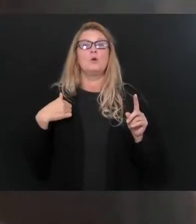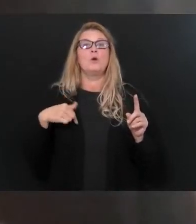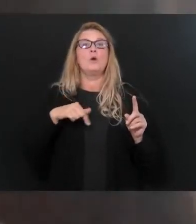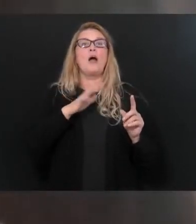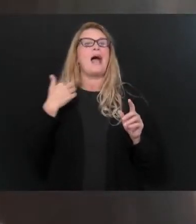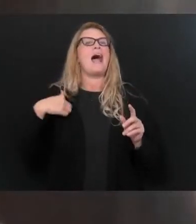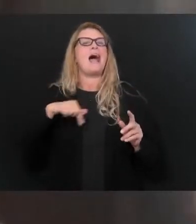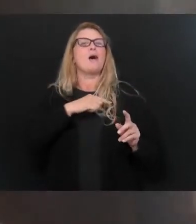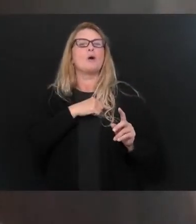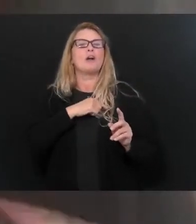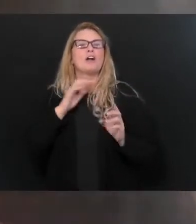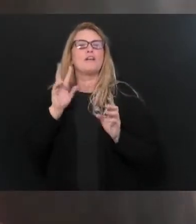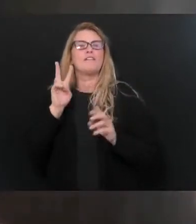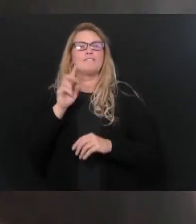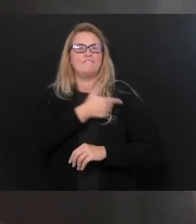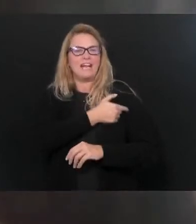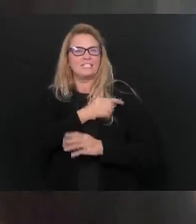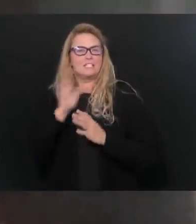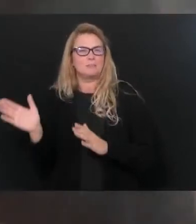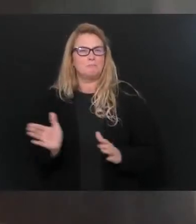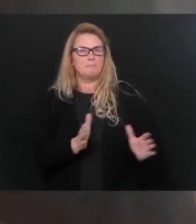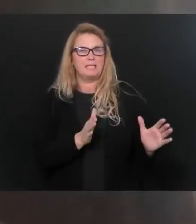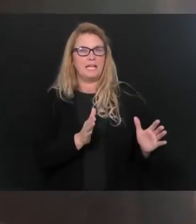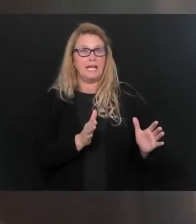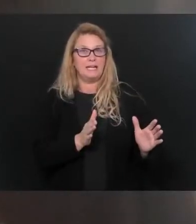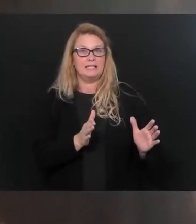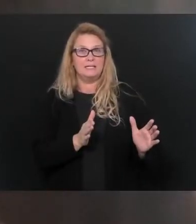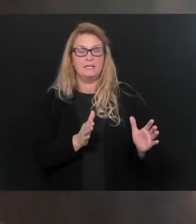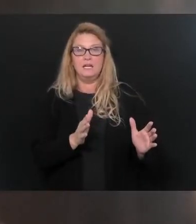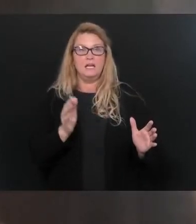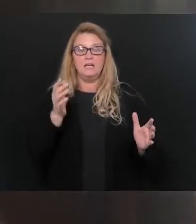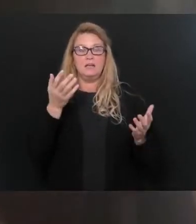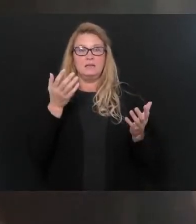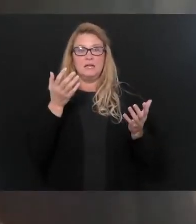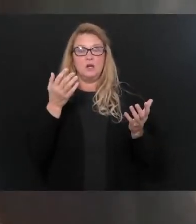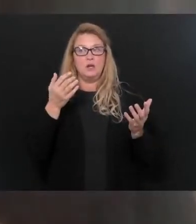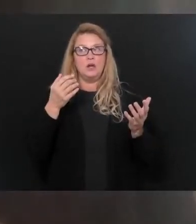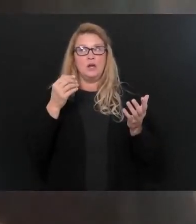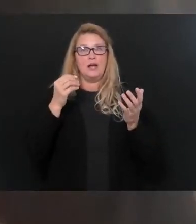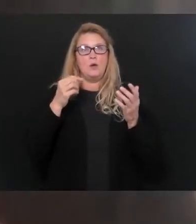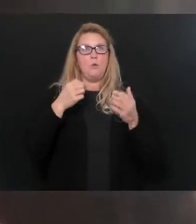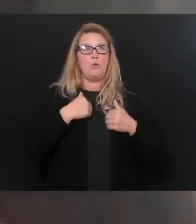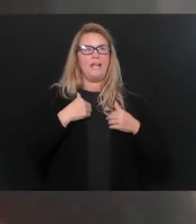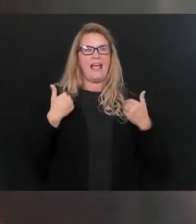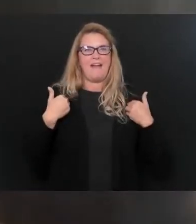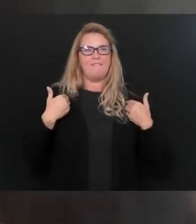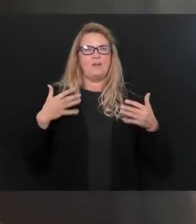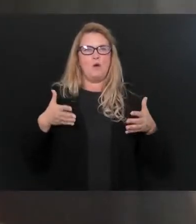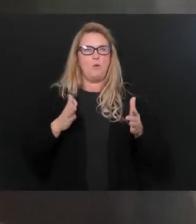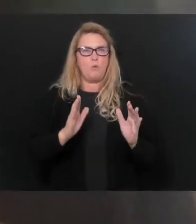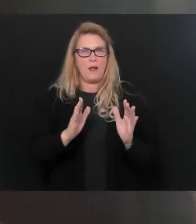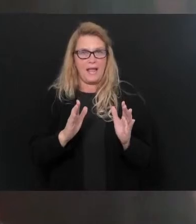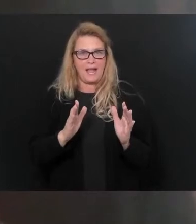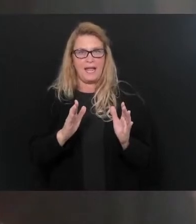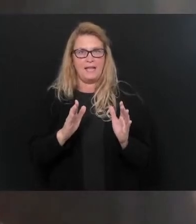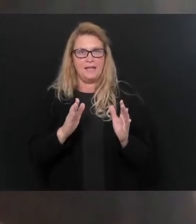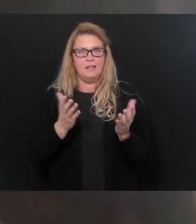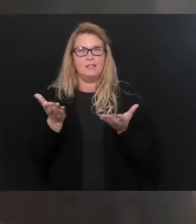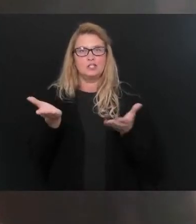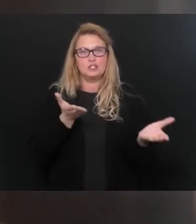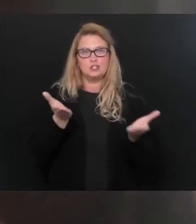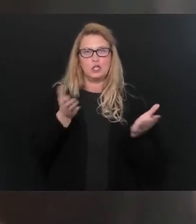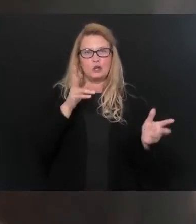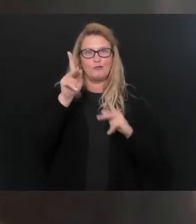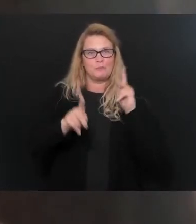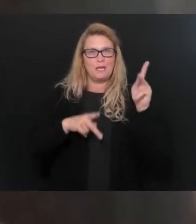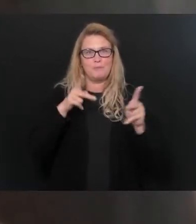is not sequential. We don't just finish one part before going to another. We do it in a way where we are serving people in those